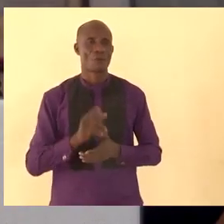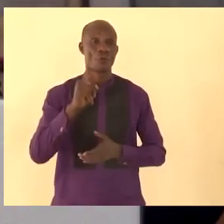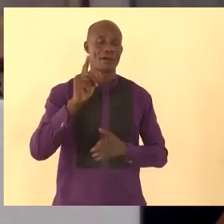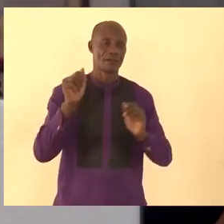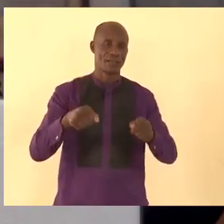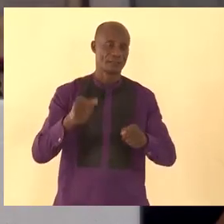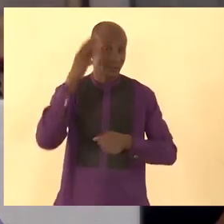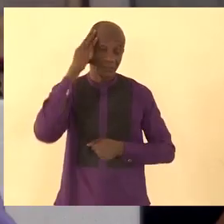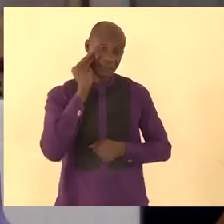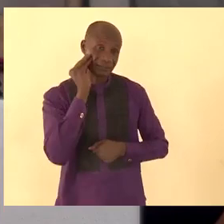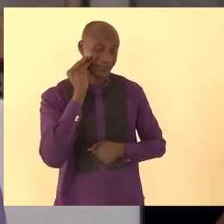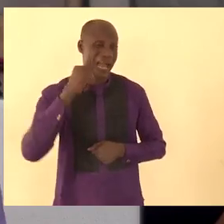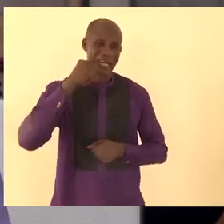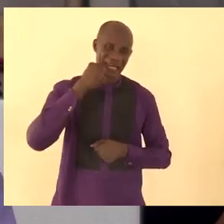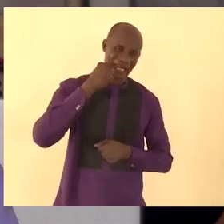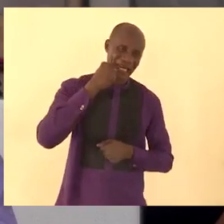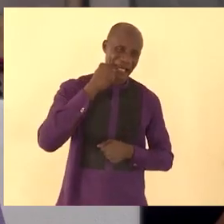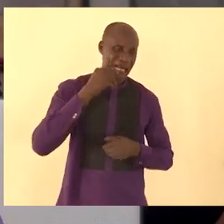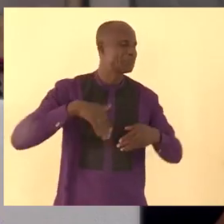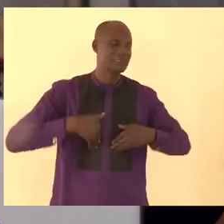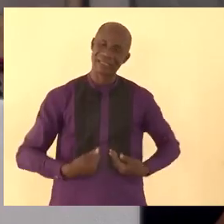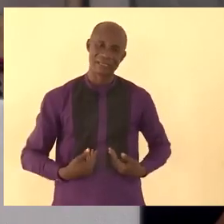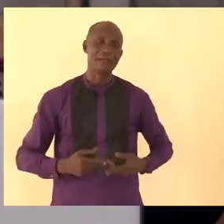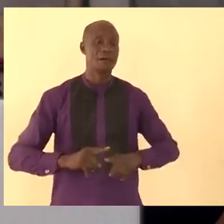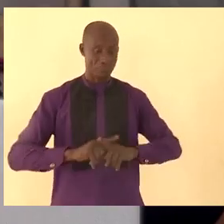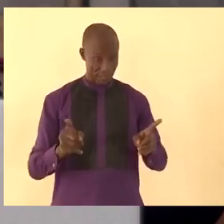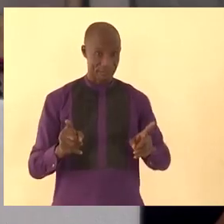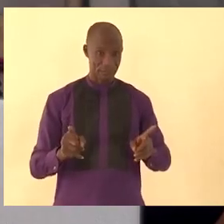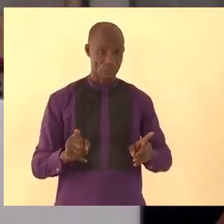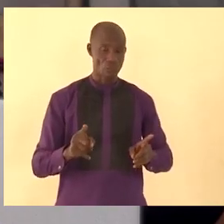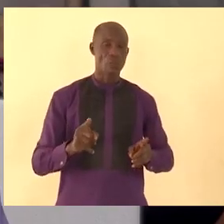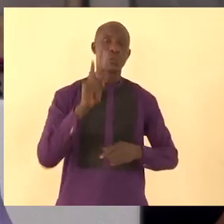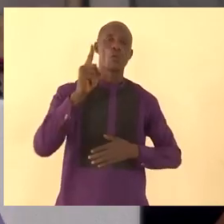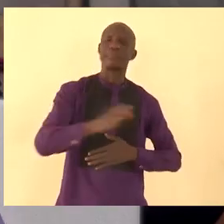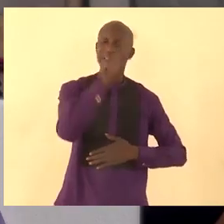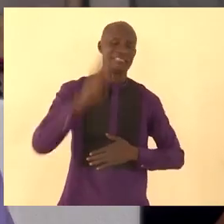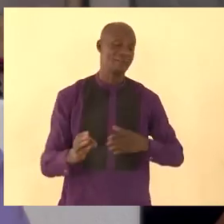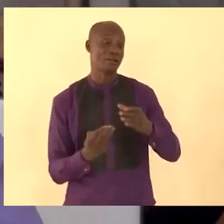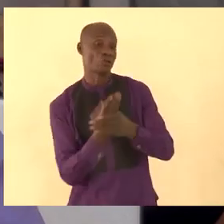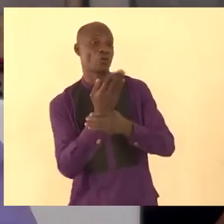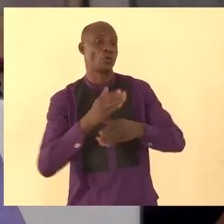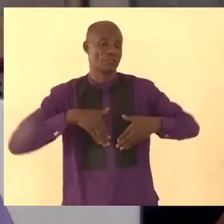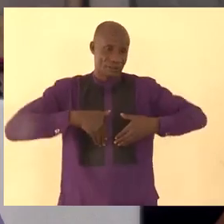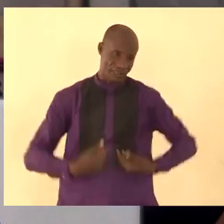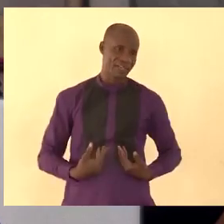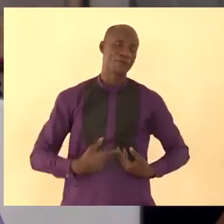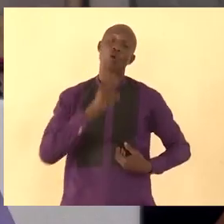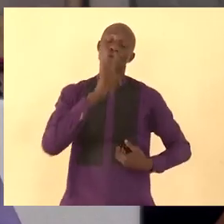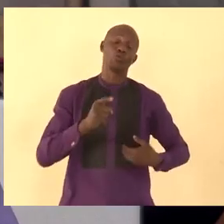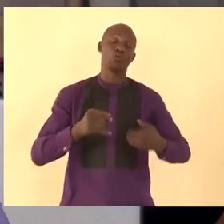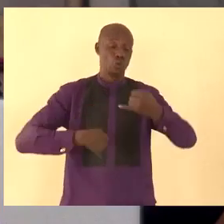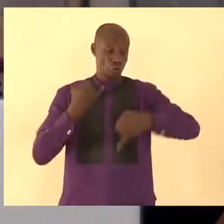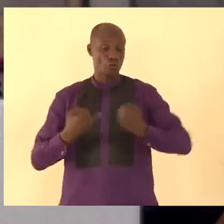One can experience regret. You can get tired of it. But one never grows tired of real joy